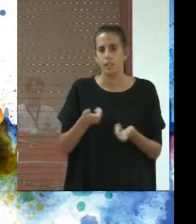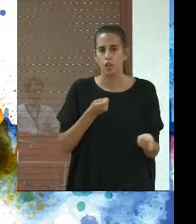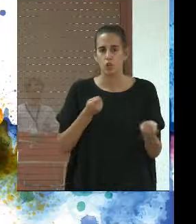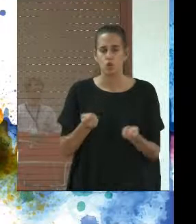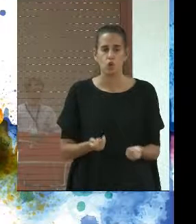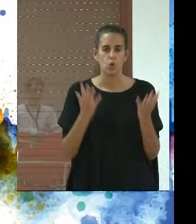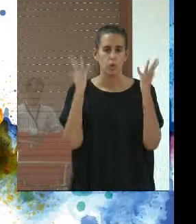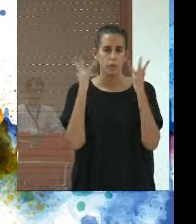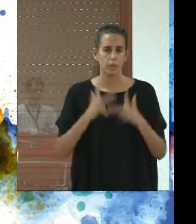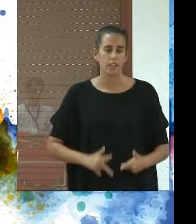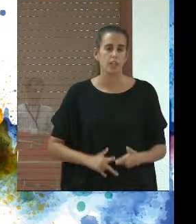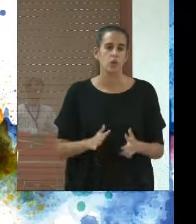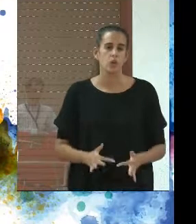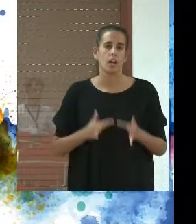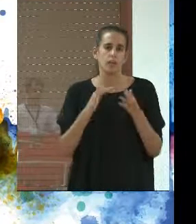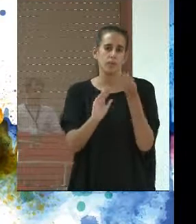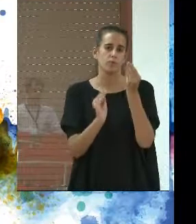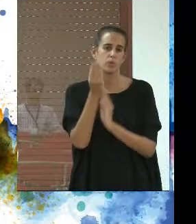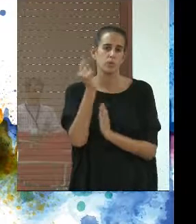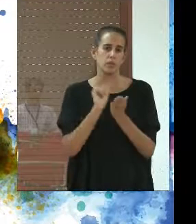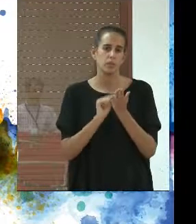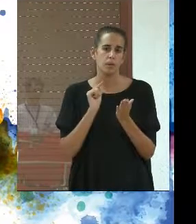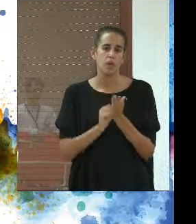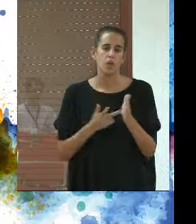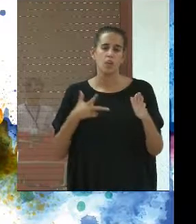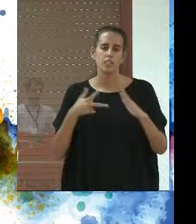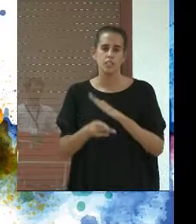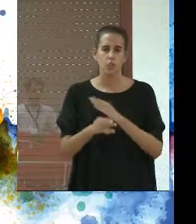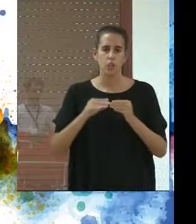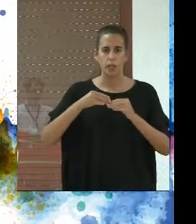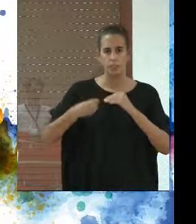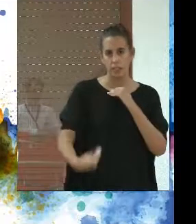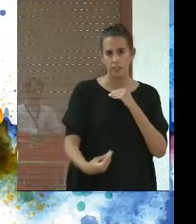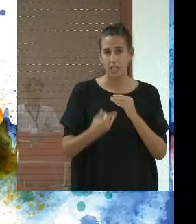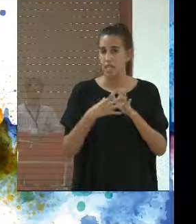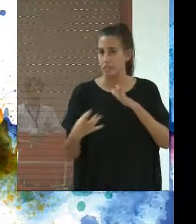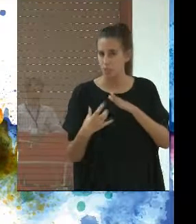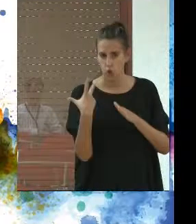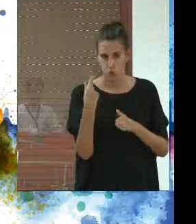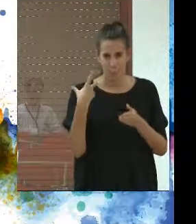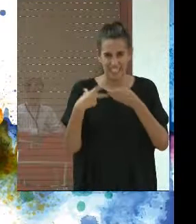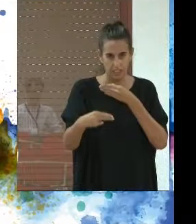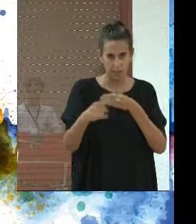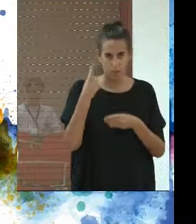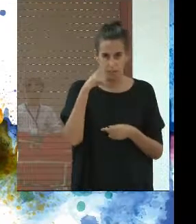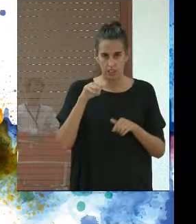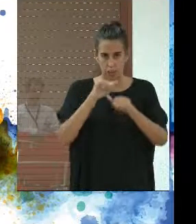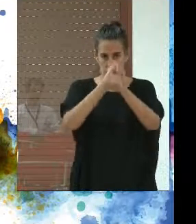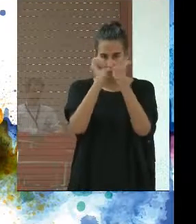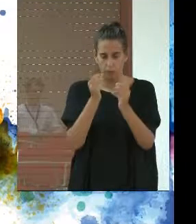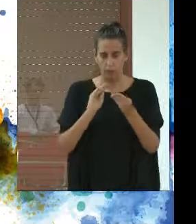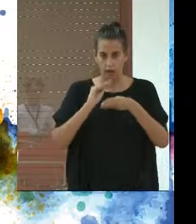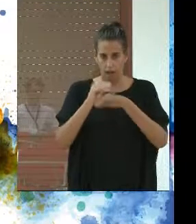had machinery, alphanumeric type, plastic injection, not for printing plastic. Do we make